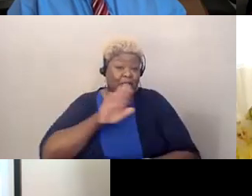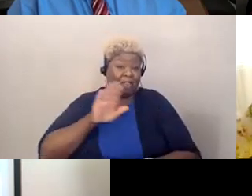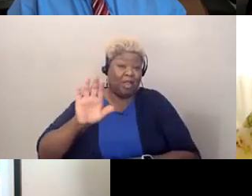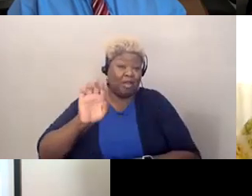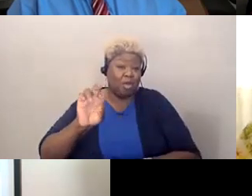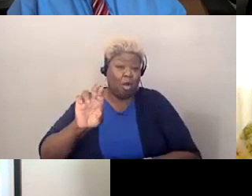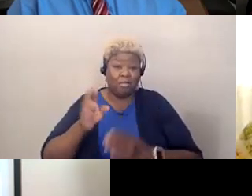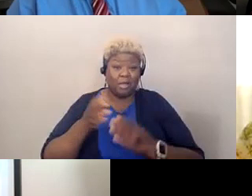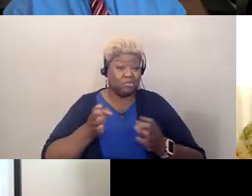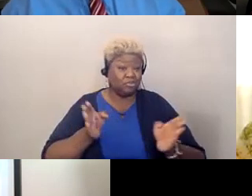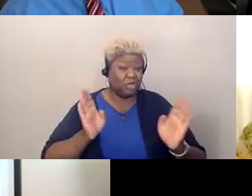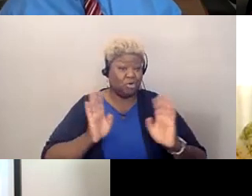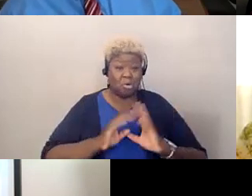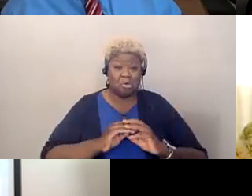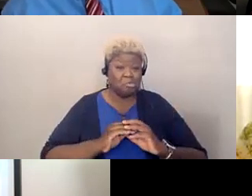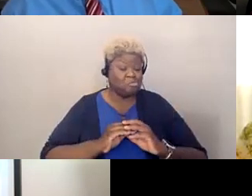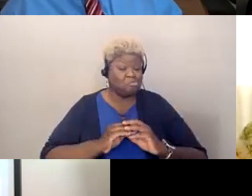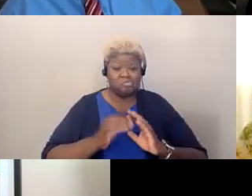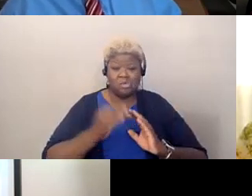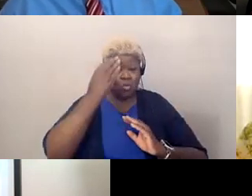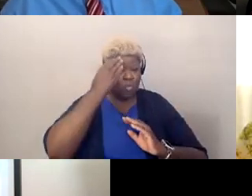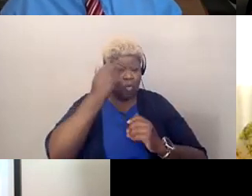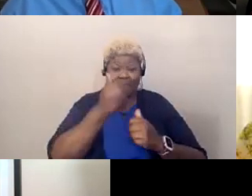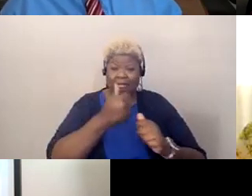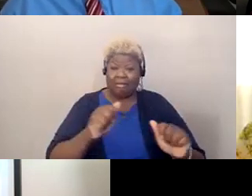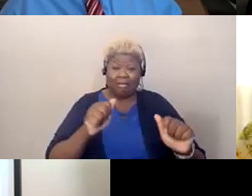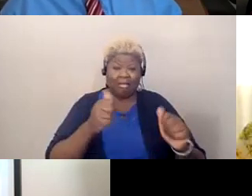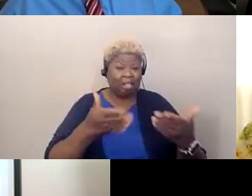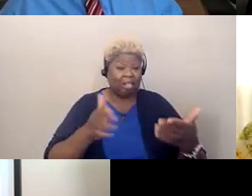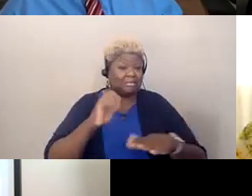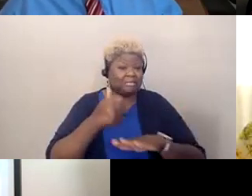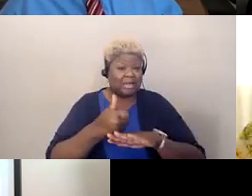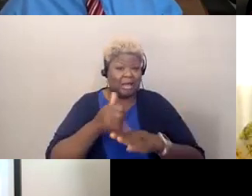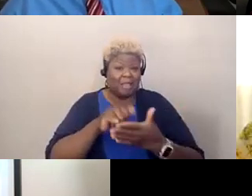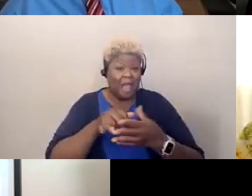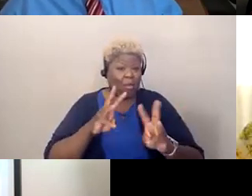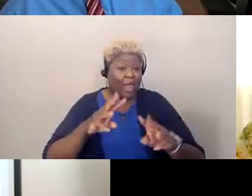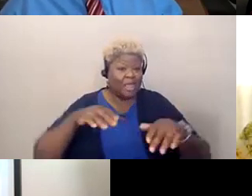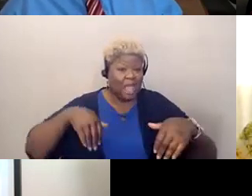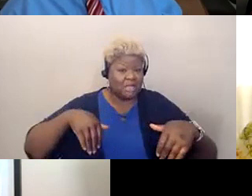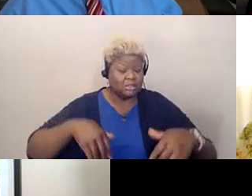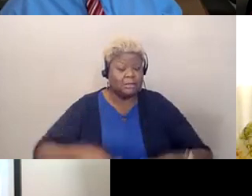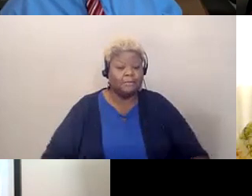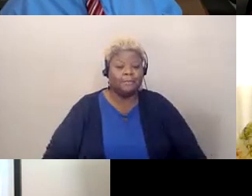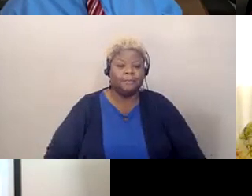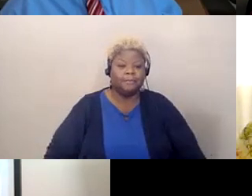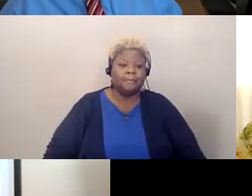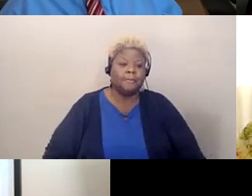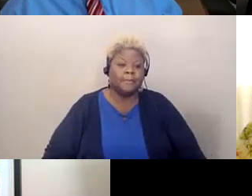general, I don't know of anything that's been set up that way yet.